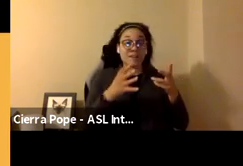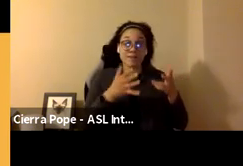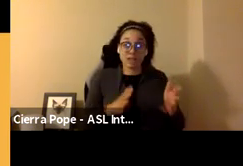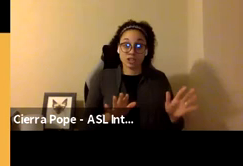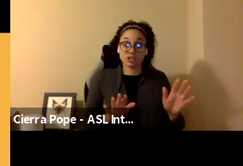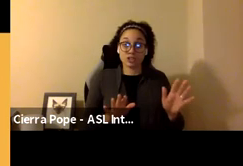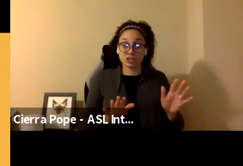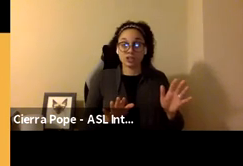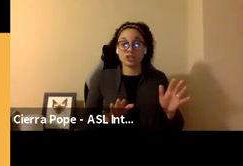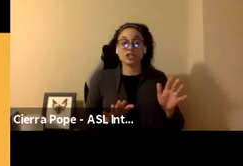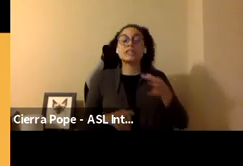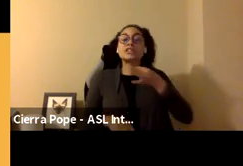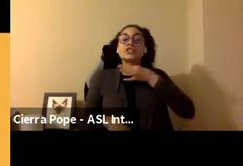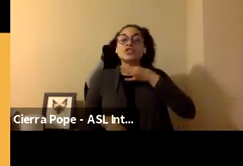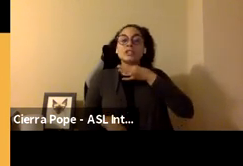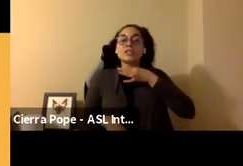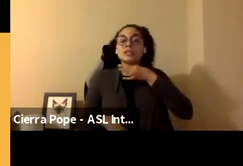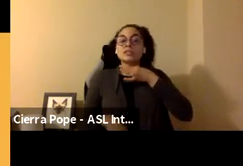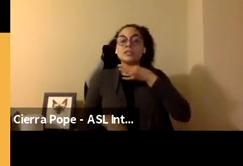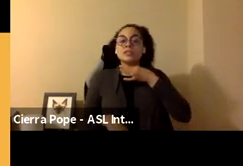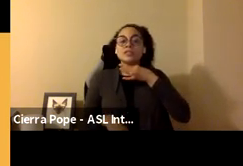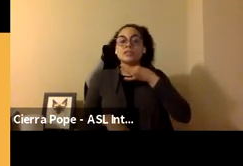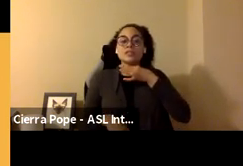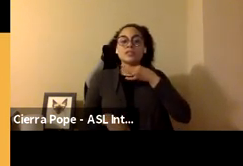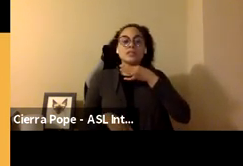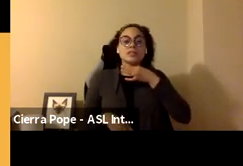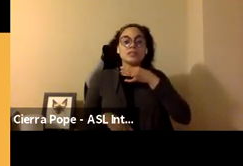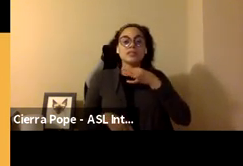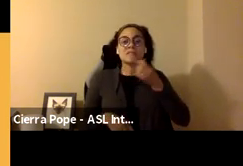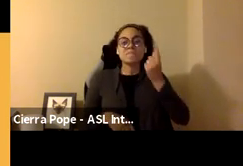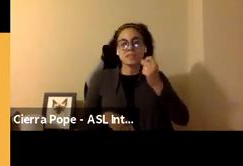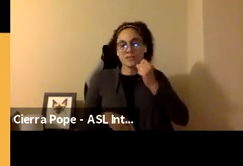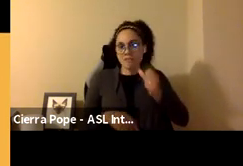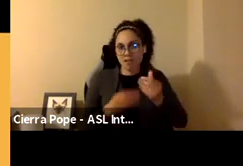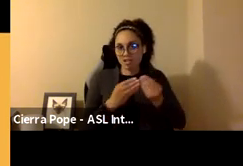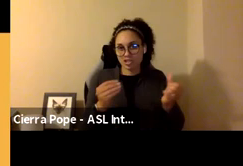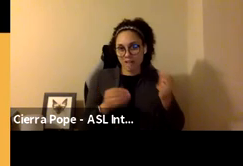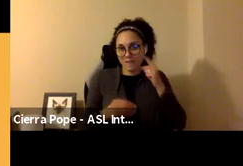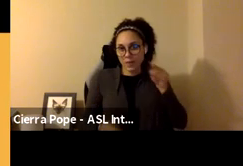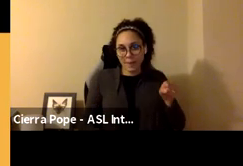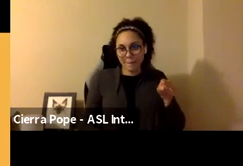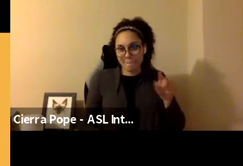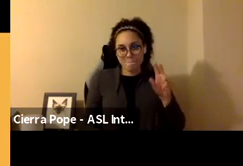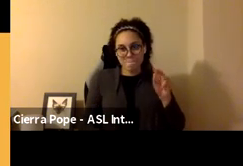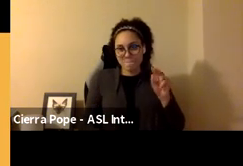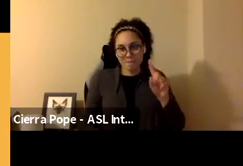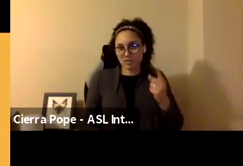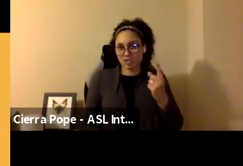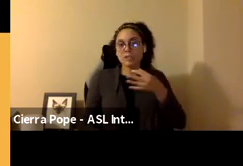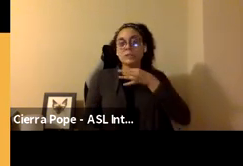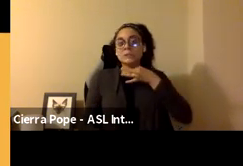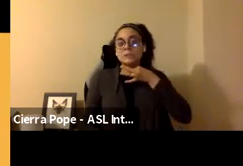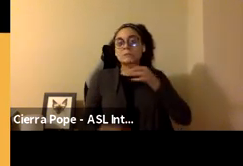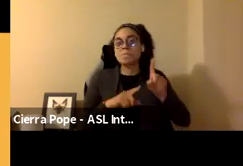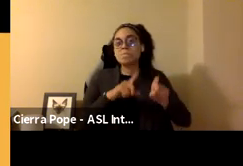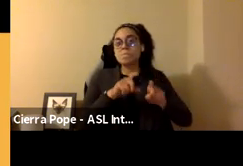be curious. Try to stay curious. Try not to solve it for them. That's how they're going to practice. Try